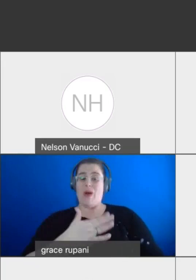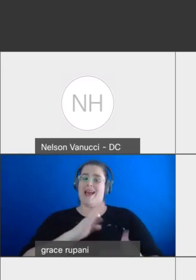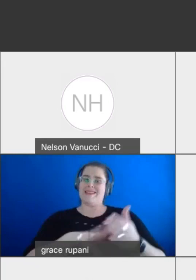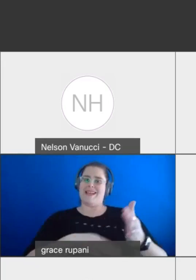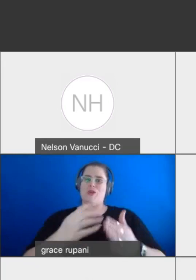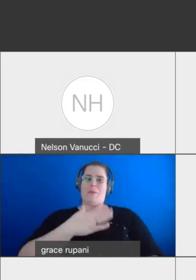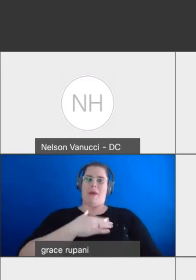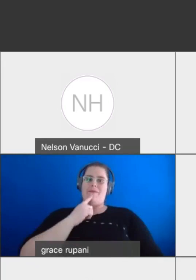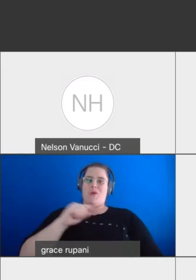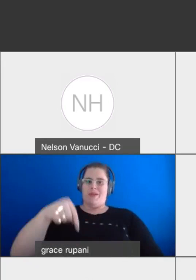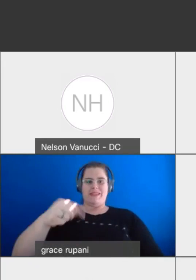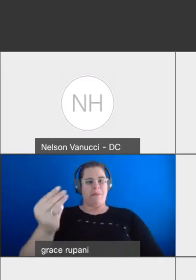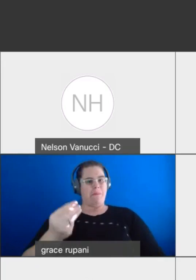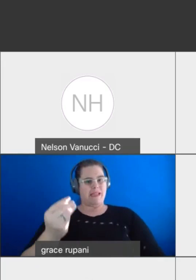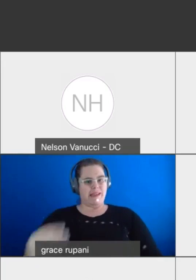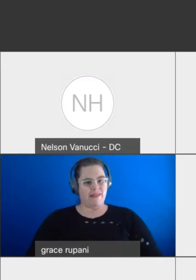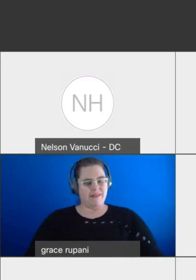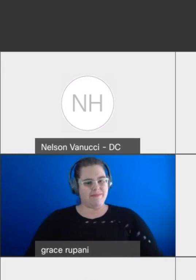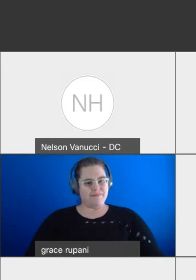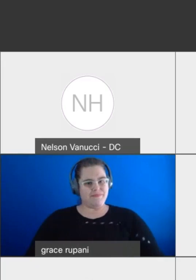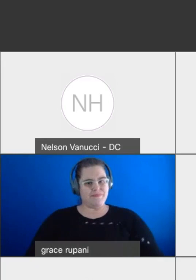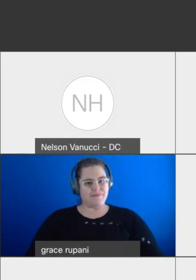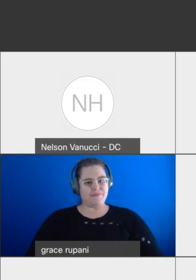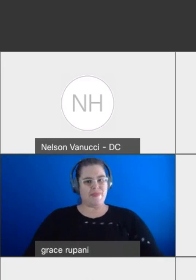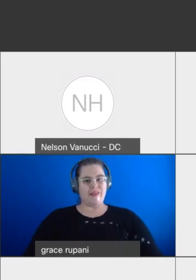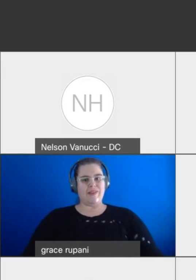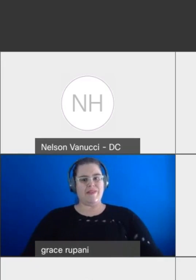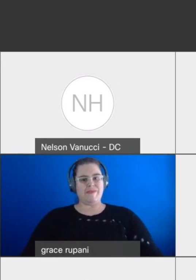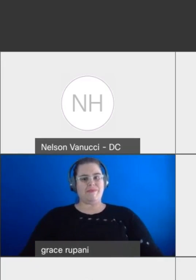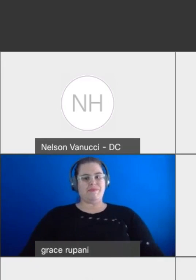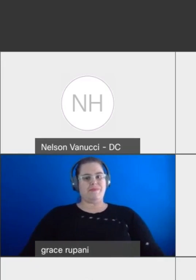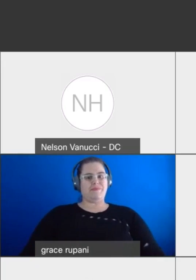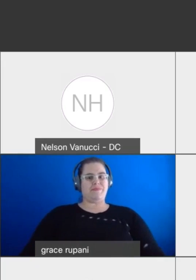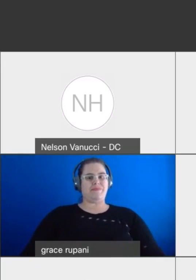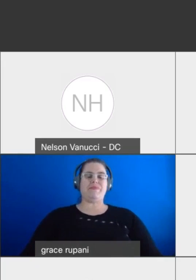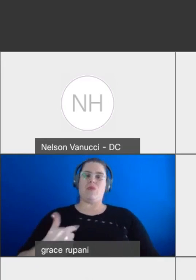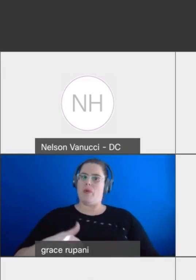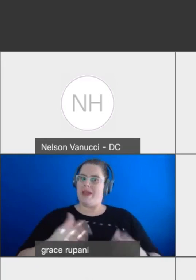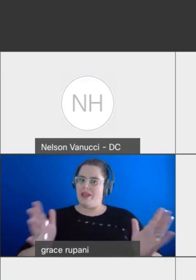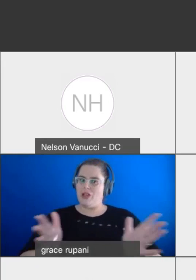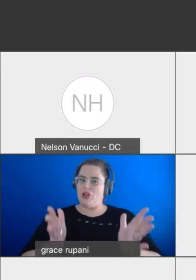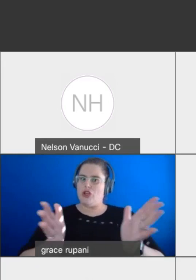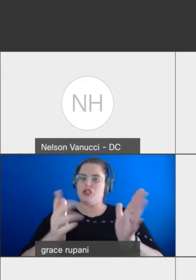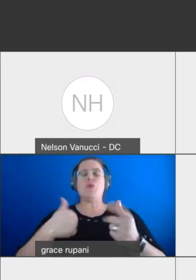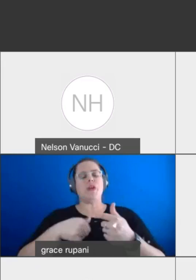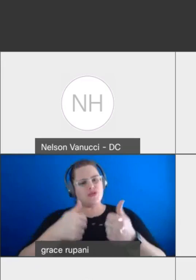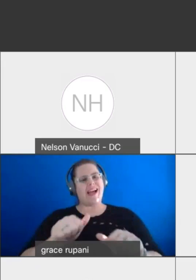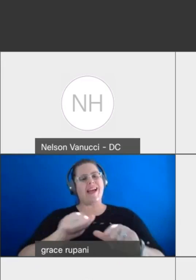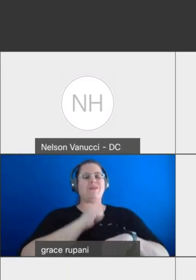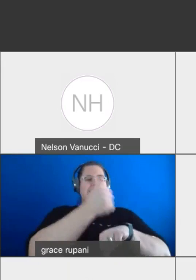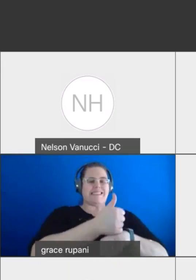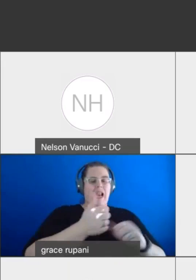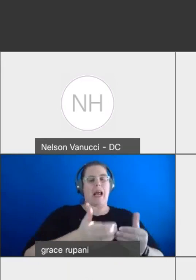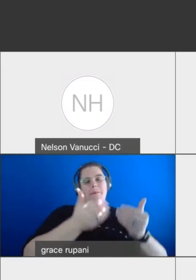while we are trying to make this separate clinic available, in part, we have some people who,